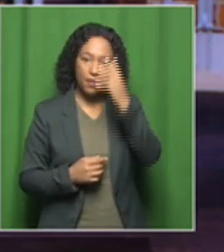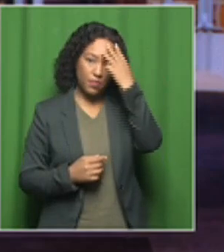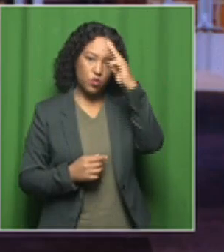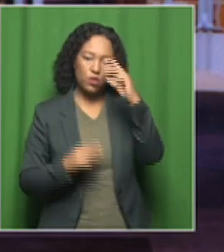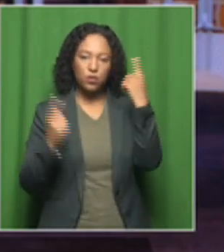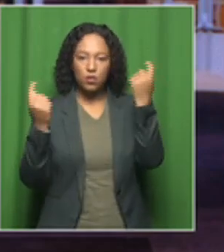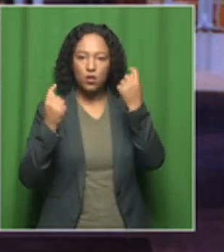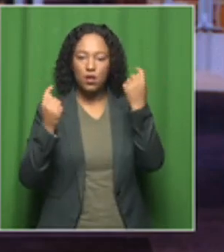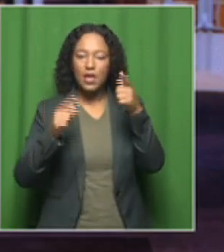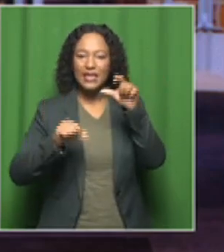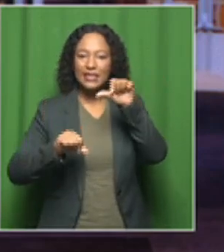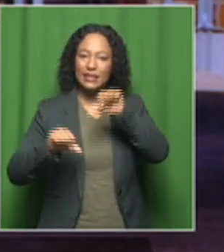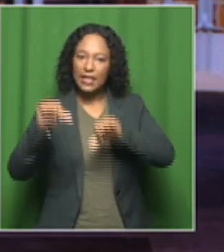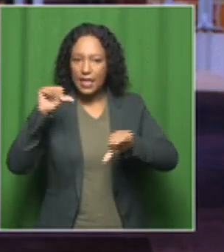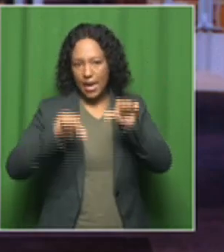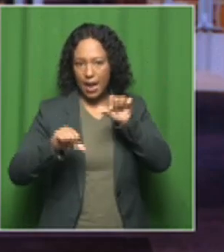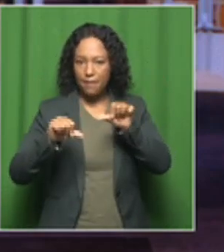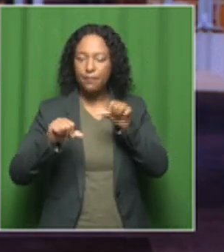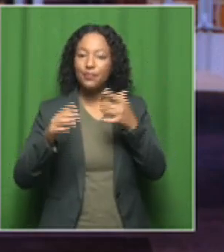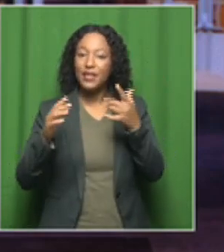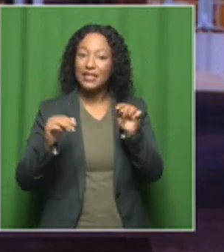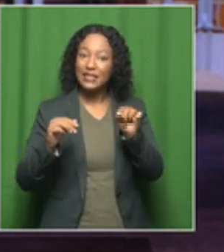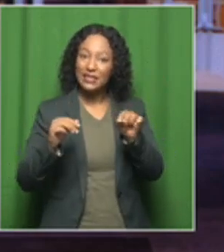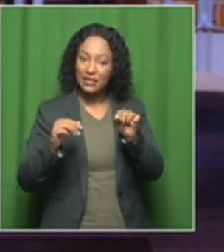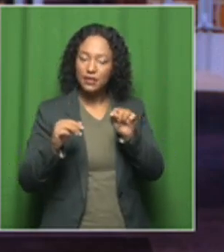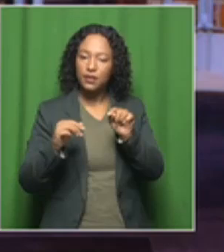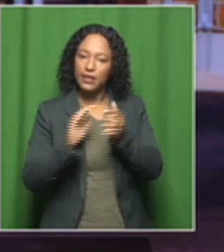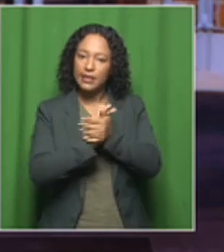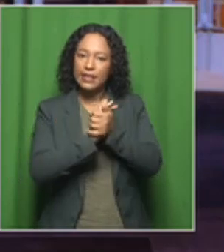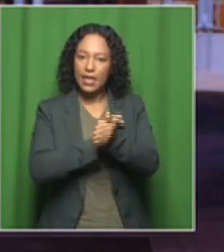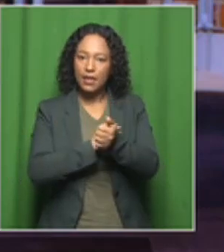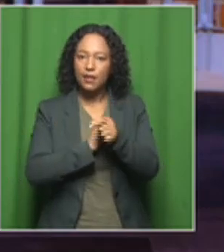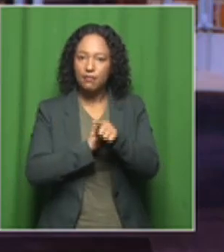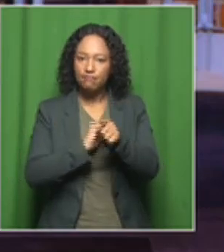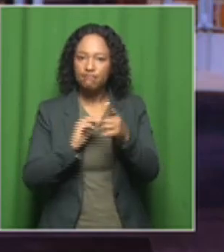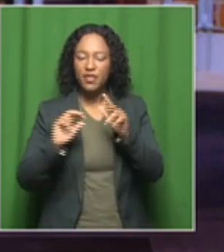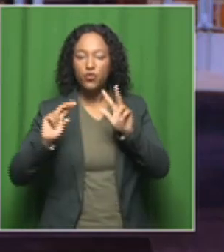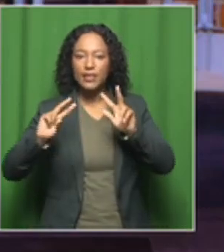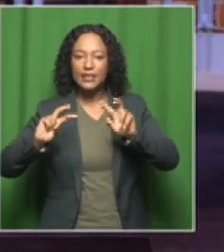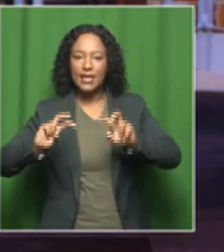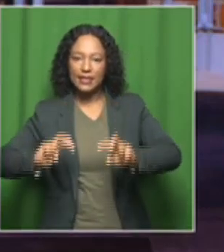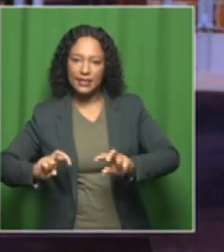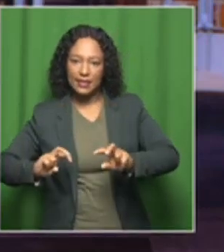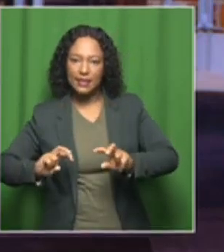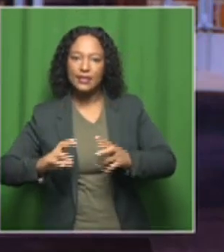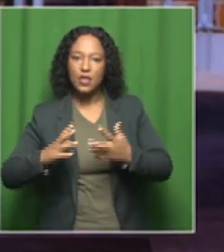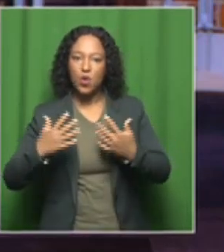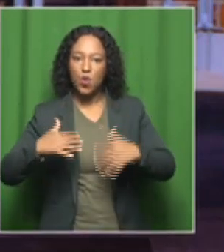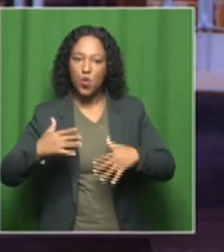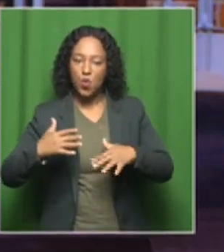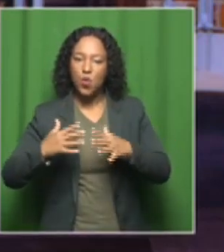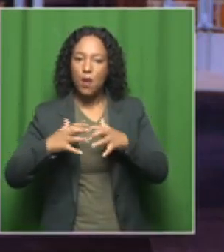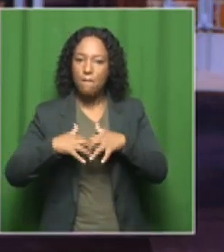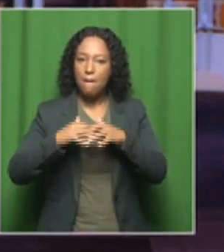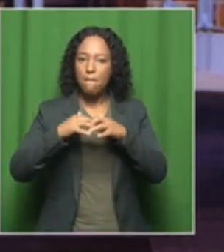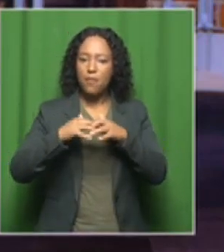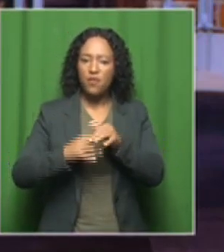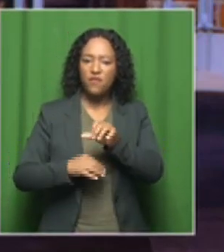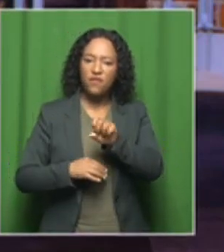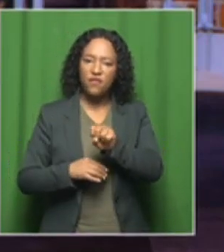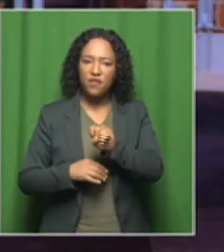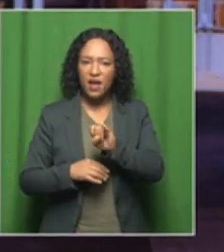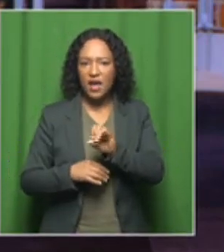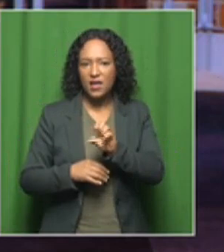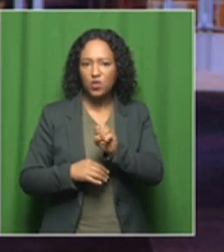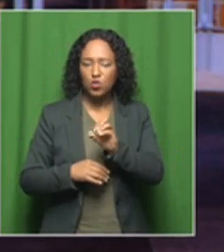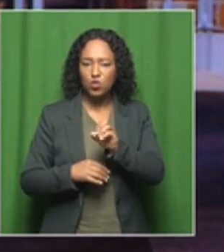science capabilities. Among other things, the research reactor produces life-saving isotopes used in the diagnosis and treatment